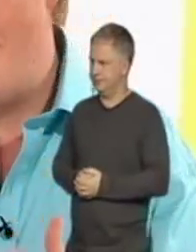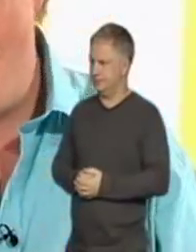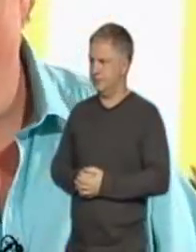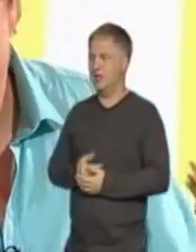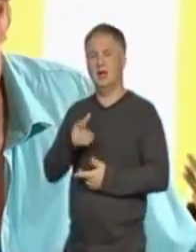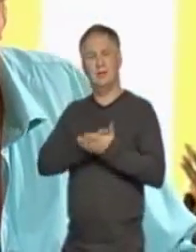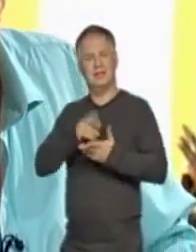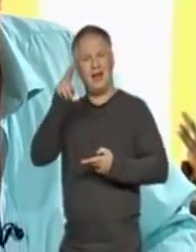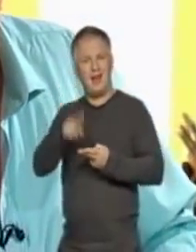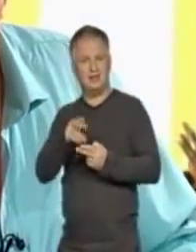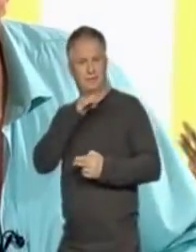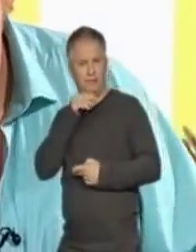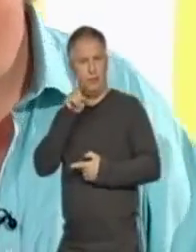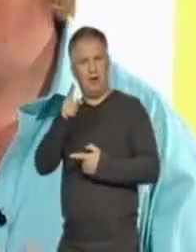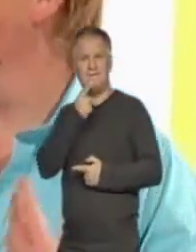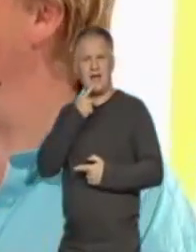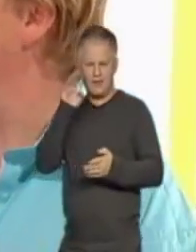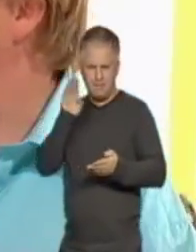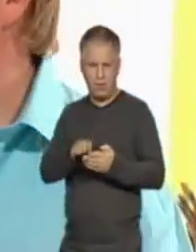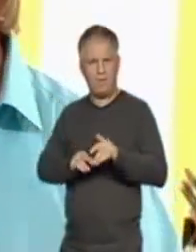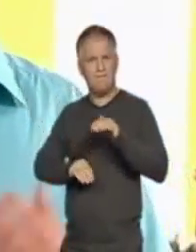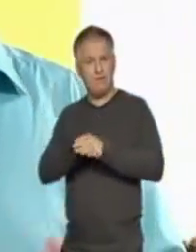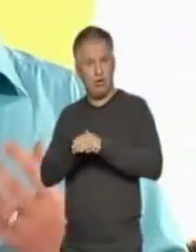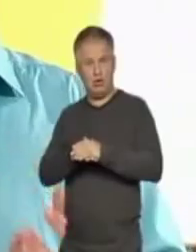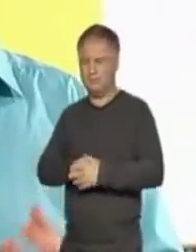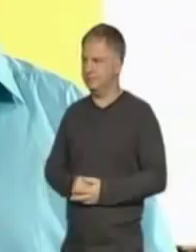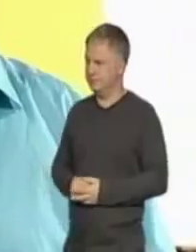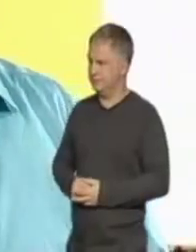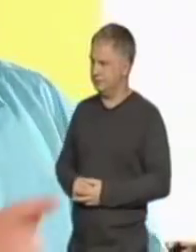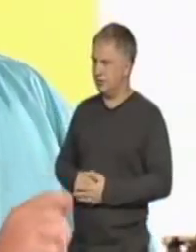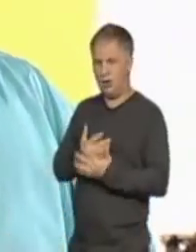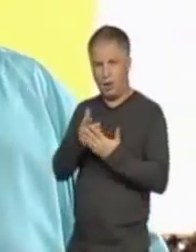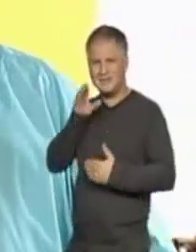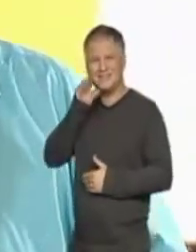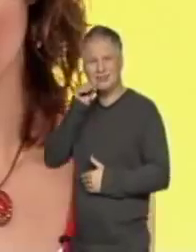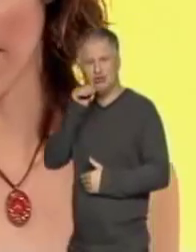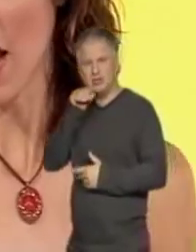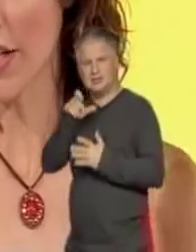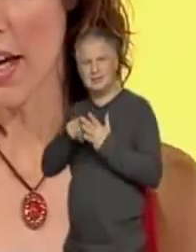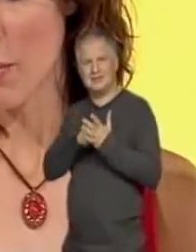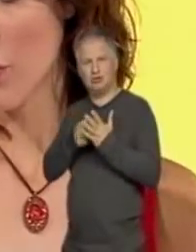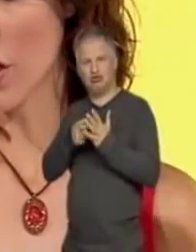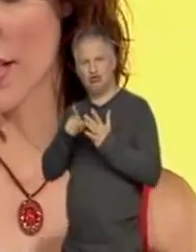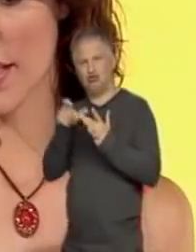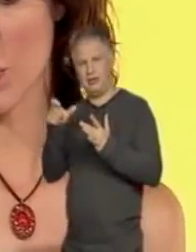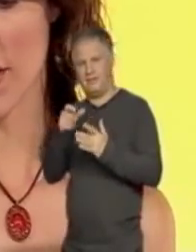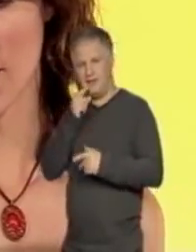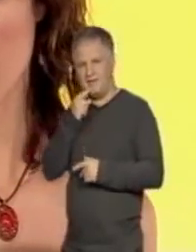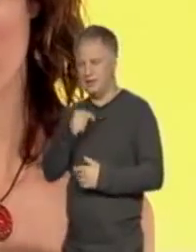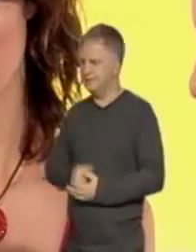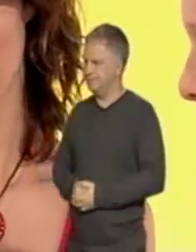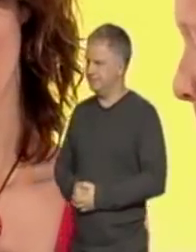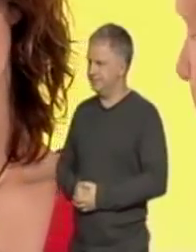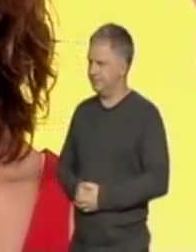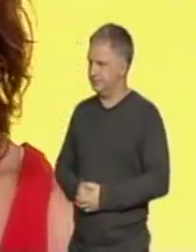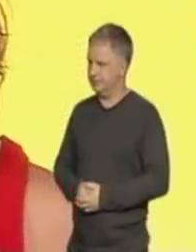the flavour. So this one is a great example. If you enjoy your grapefruit, your kind of citric stuff, go for that. Very citricy. OK, moving on. This one is